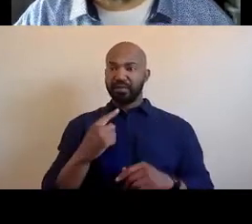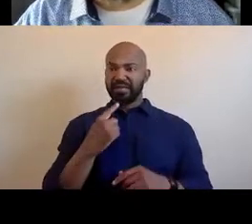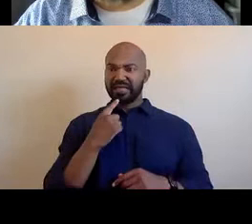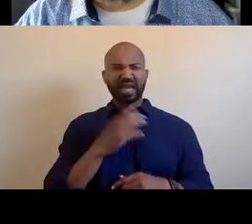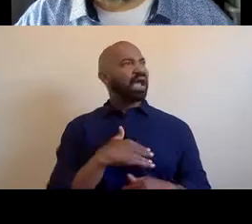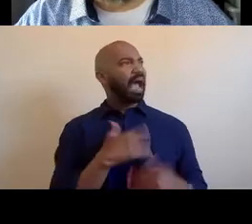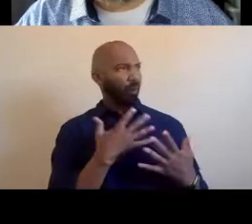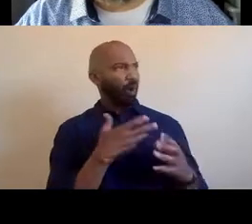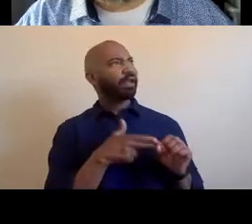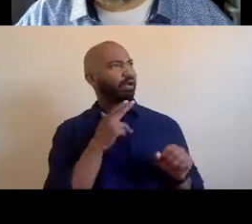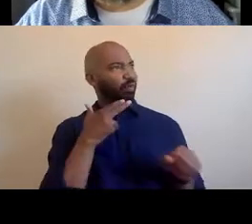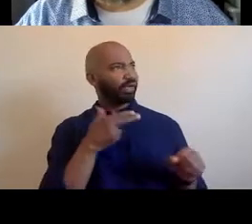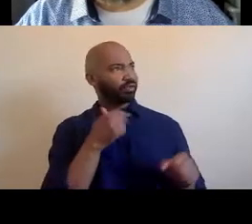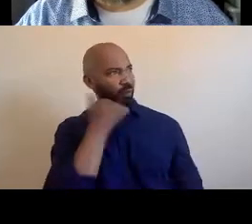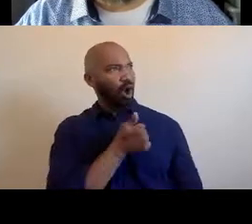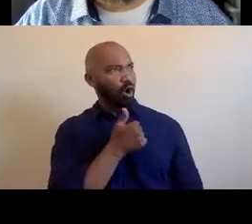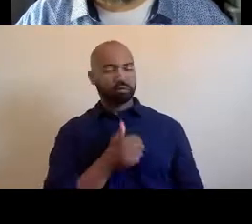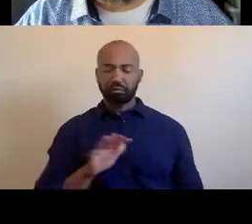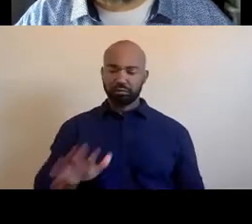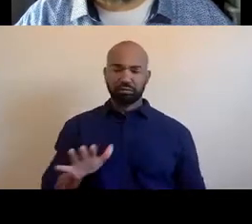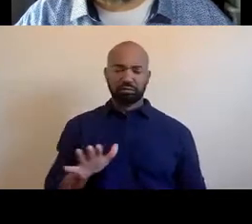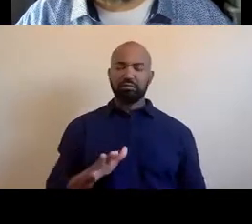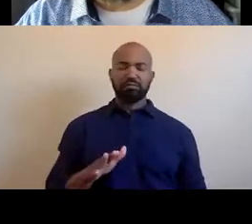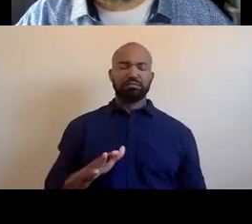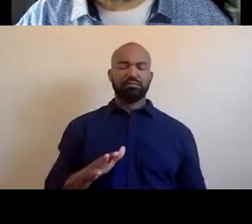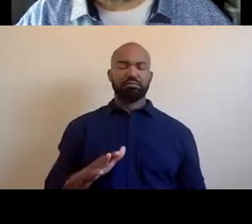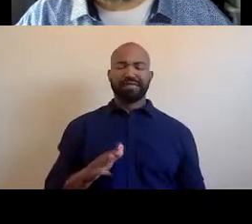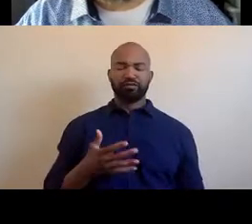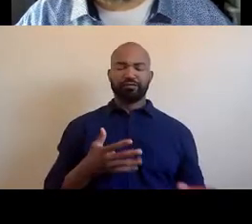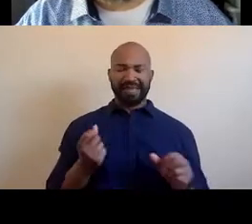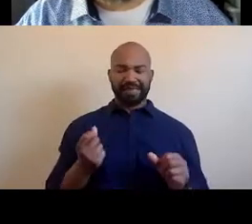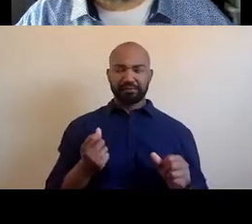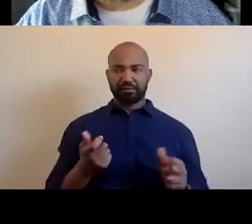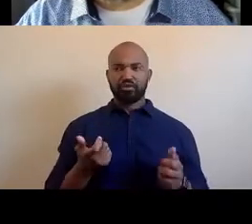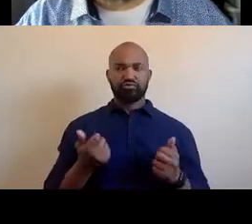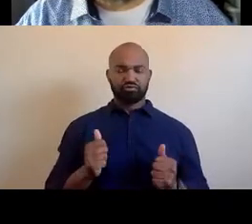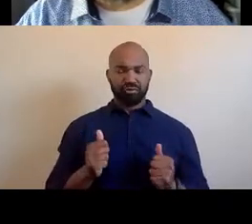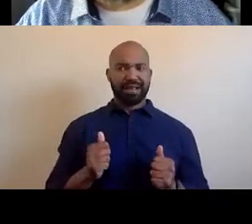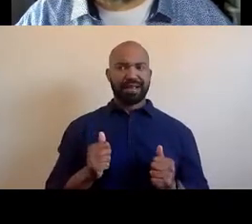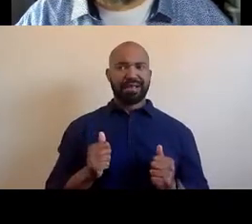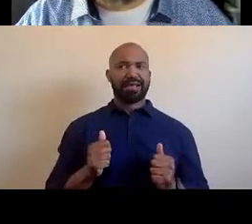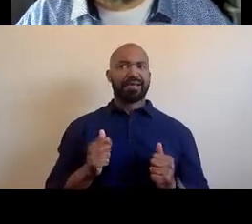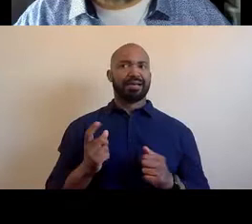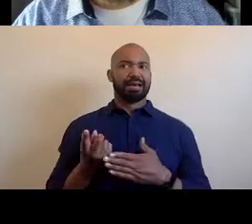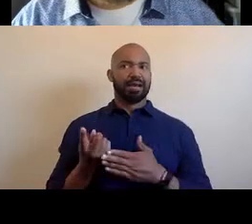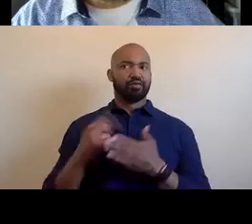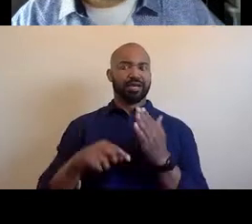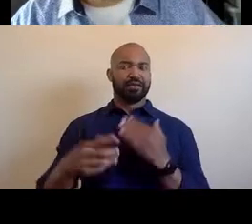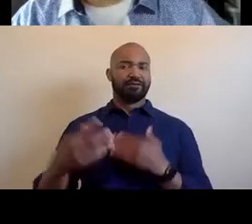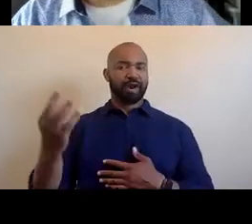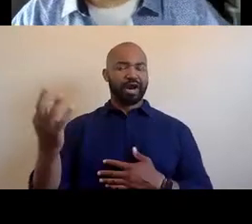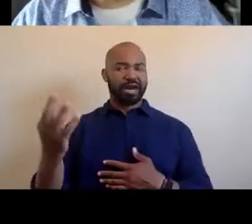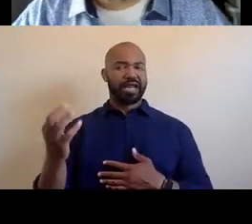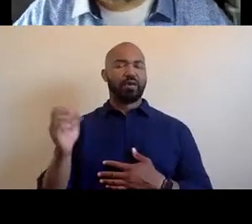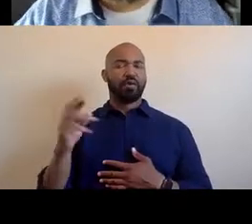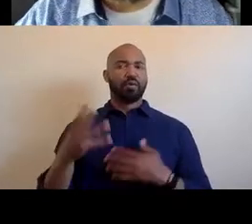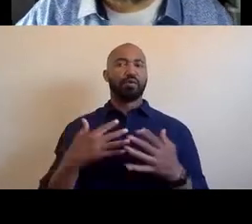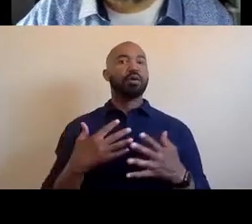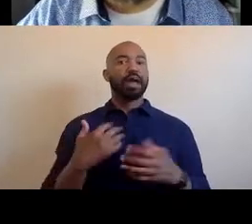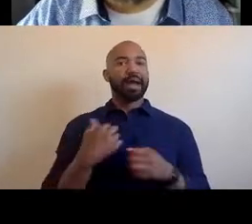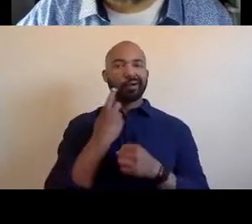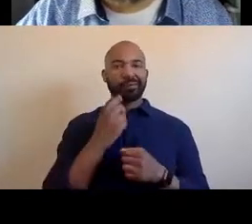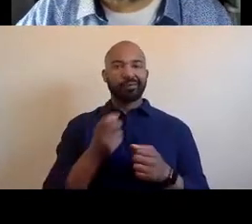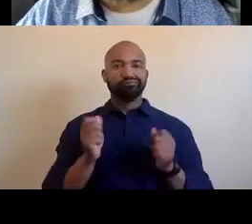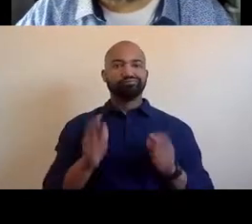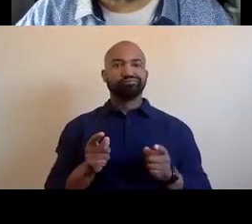soon. Let's think about this. Let's do it next Friday or whenever, because I don't want it to be a rash decision. I